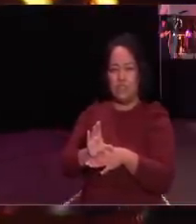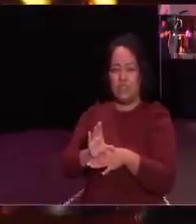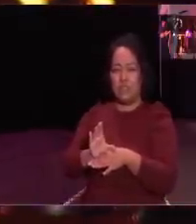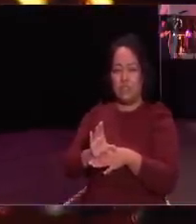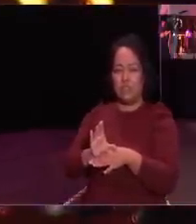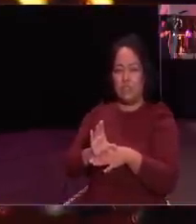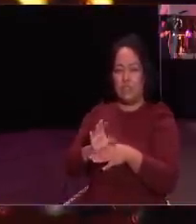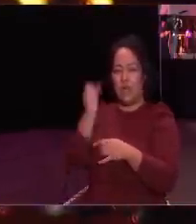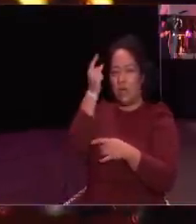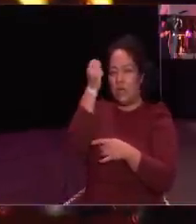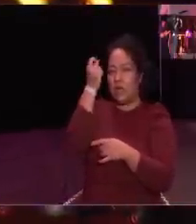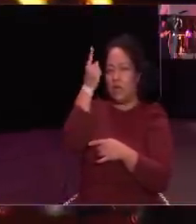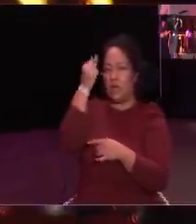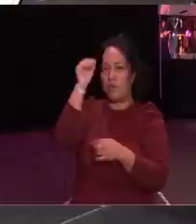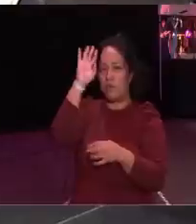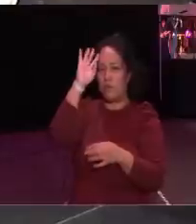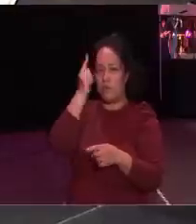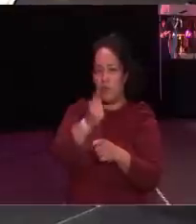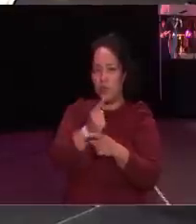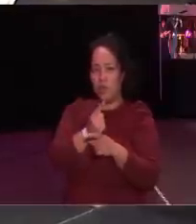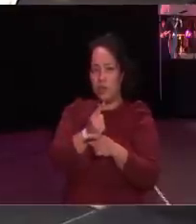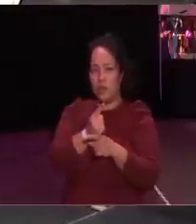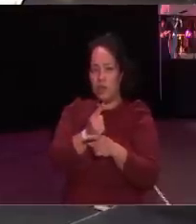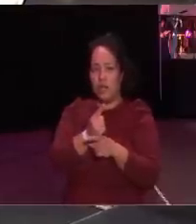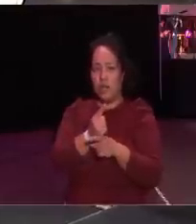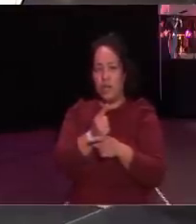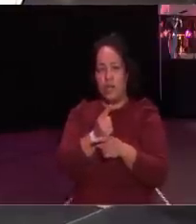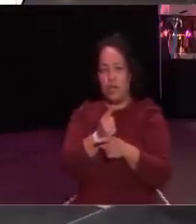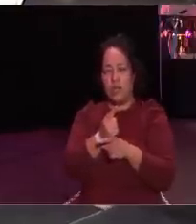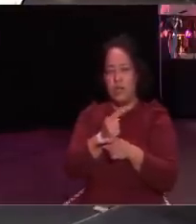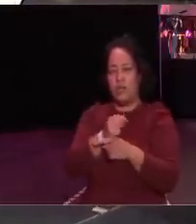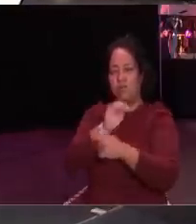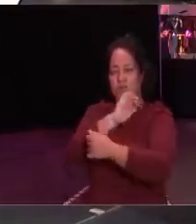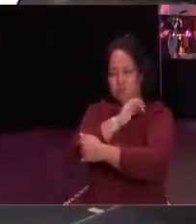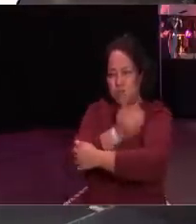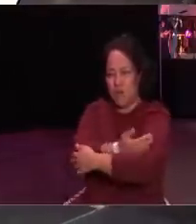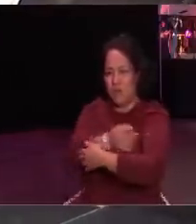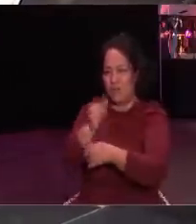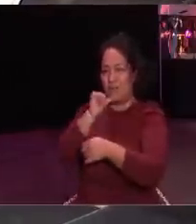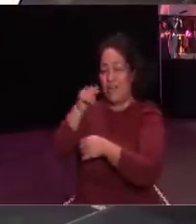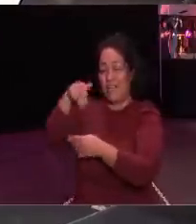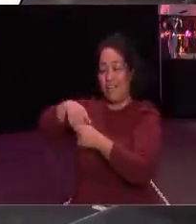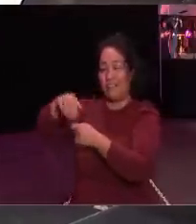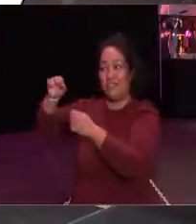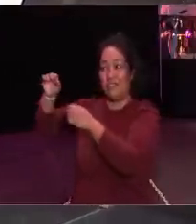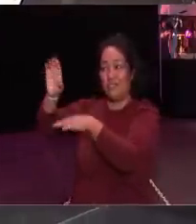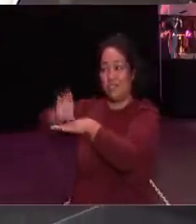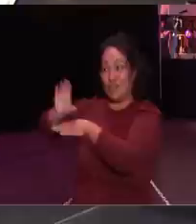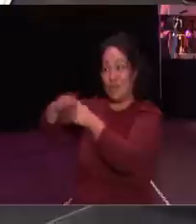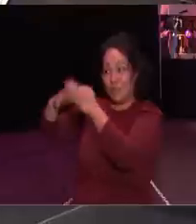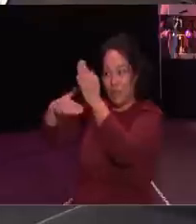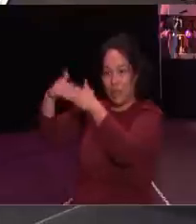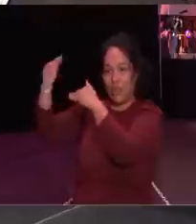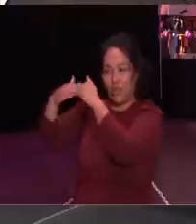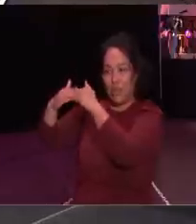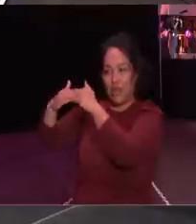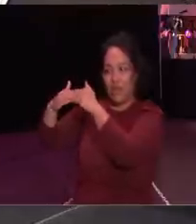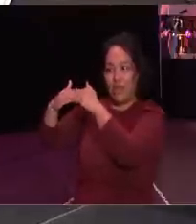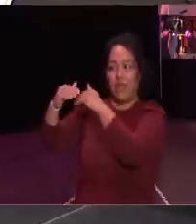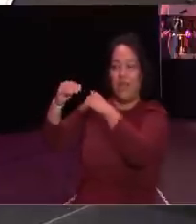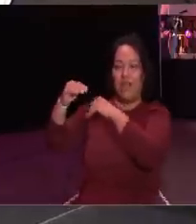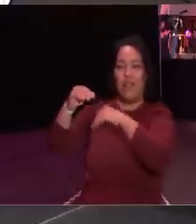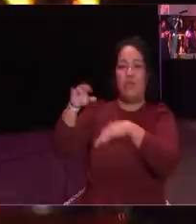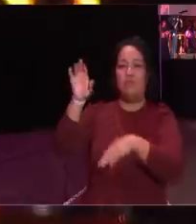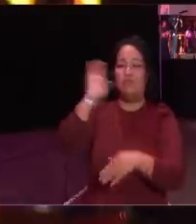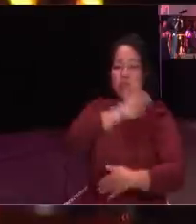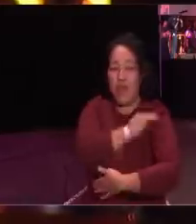Entiéndeme, hermano. Understand me, brother. El poder no está en la iglesia. The power isn't in the church. El poder está en el Espíritu Santo. The power